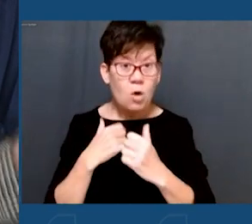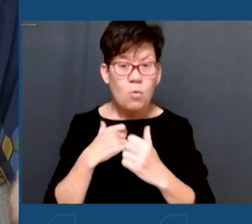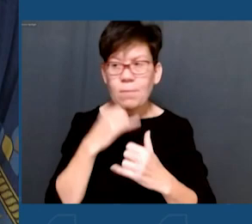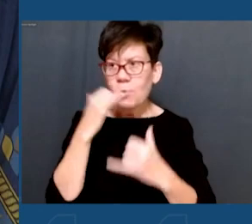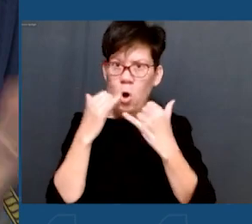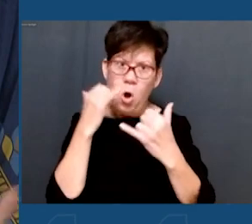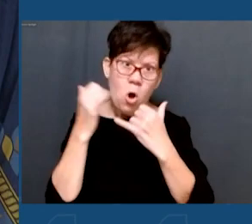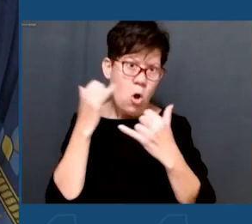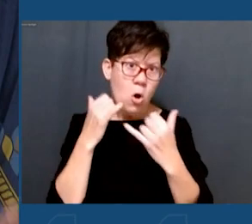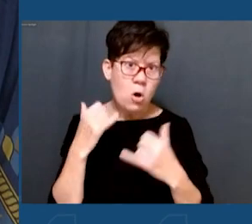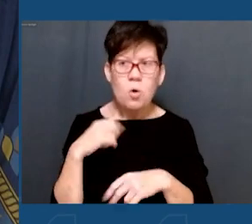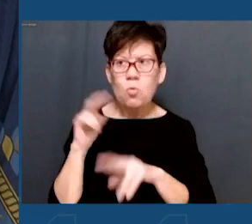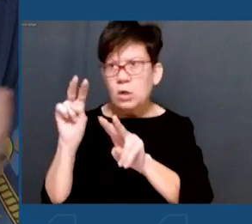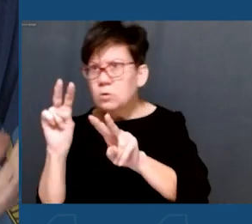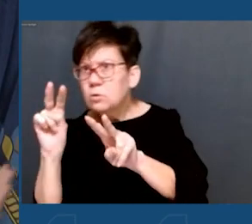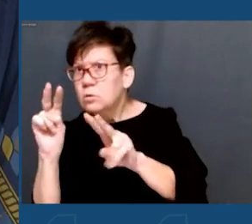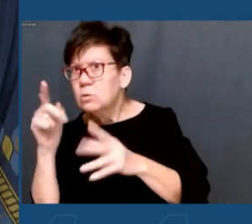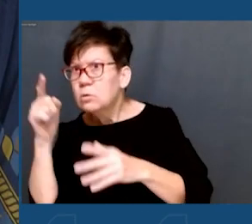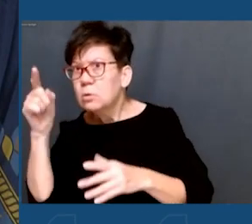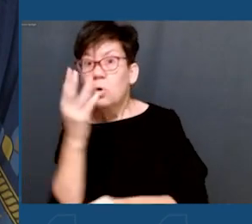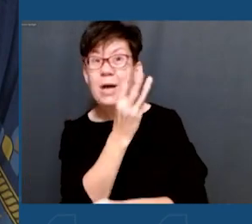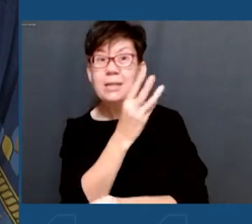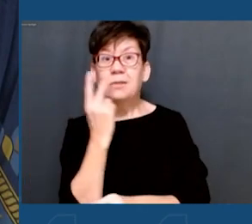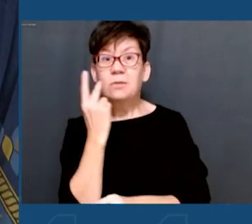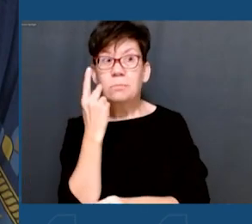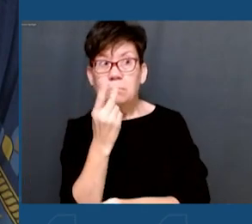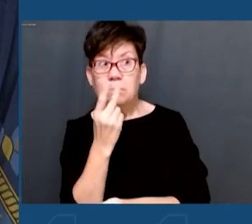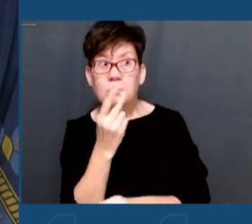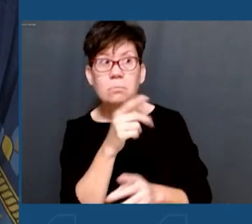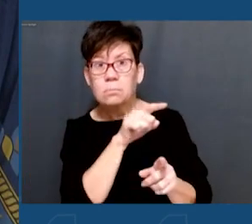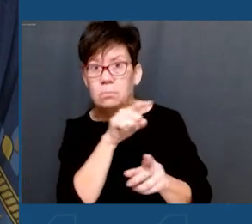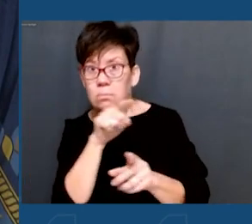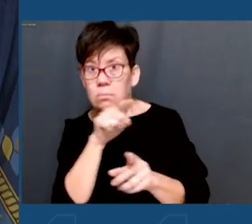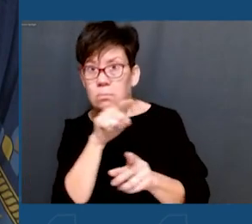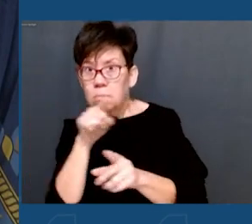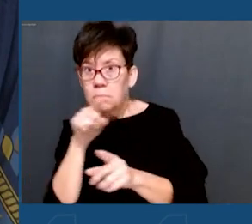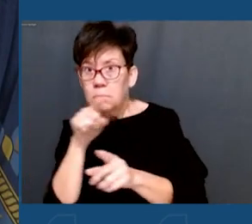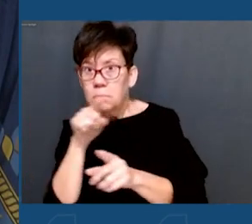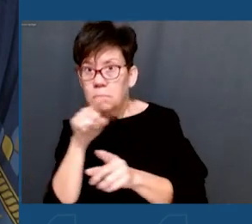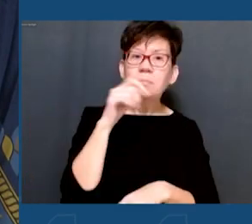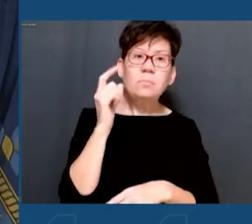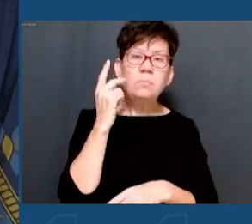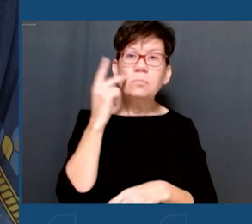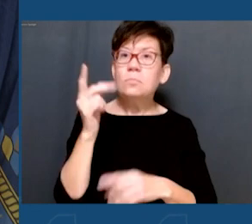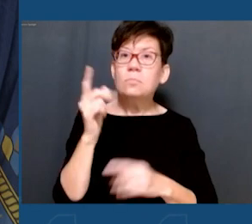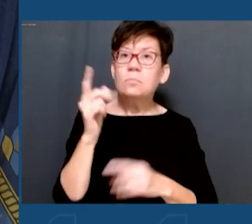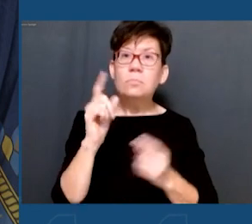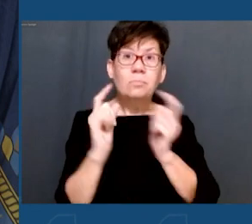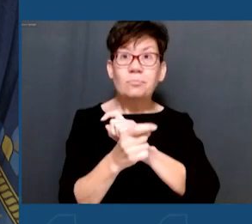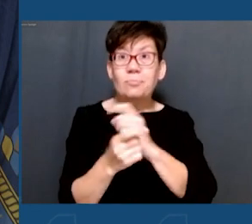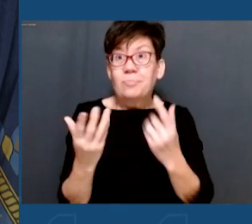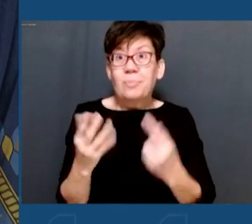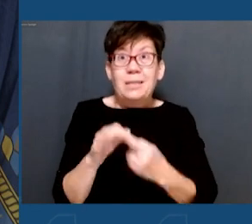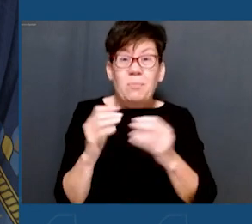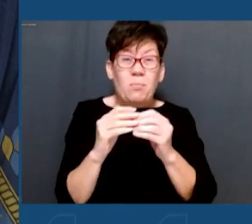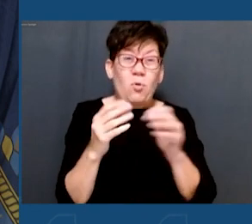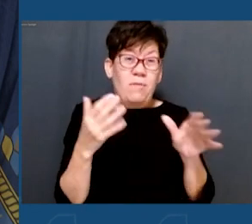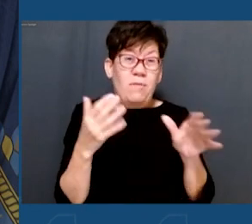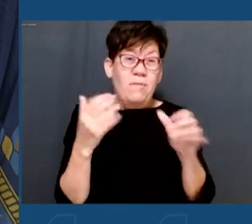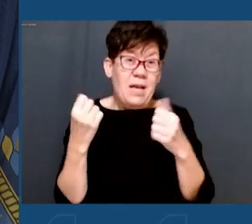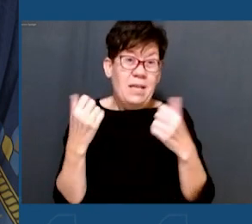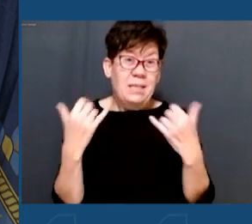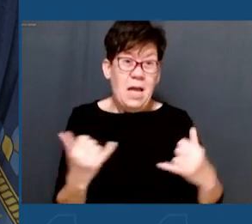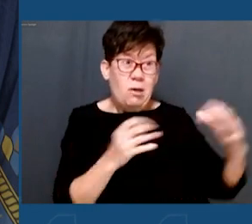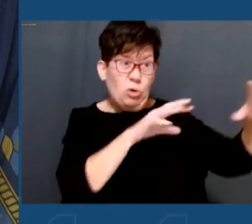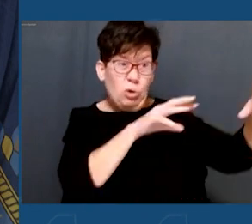watching what was coming from out west, not seeing any change in trajectory other than it's happening faster now. And so I want to